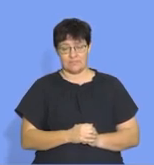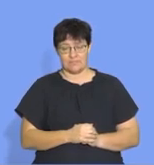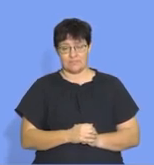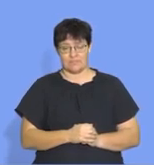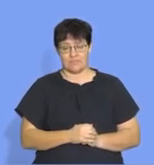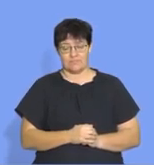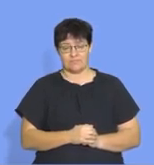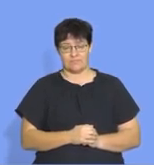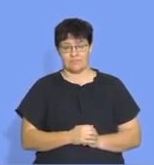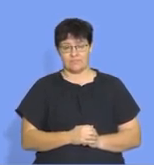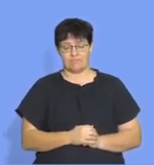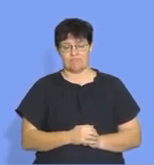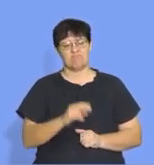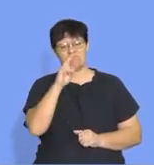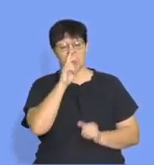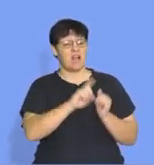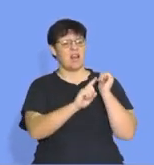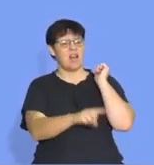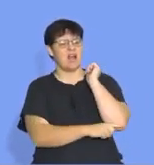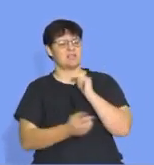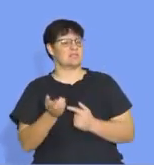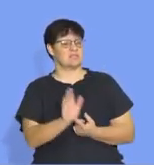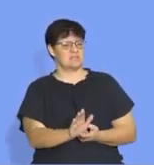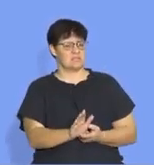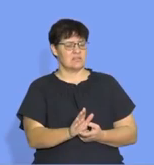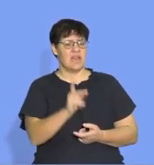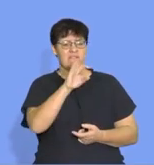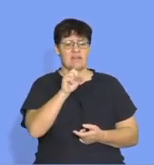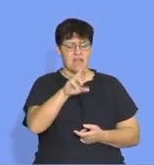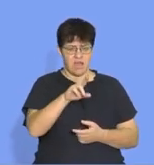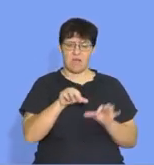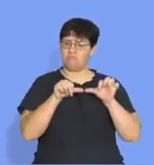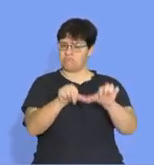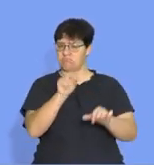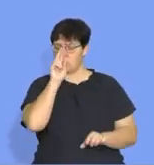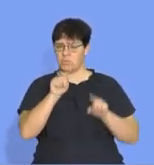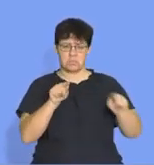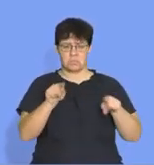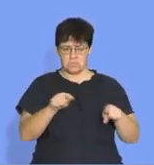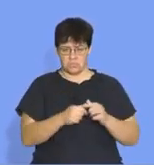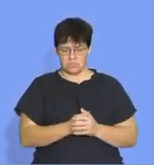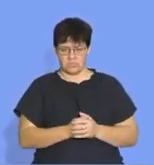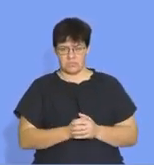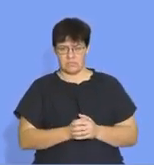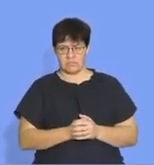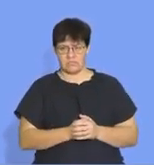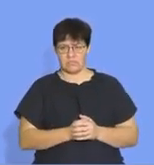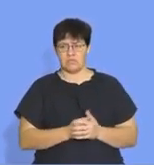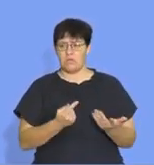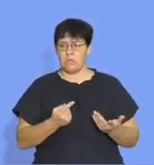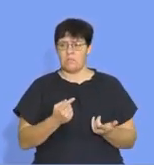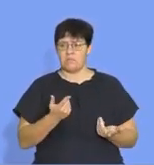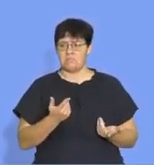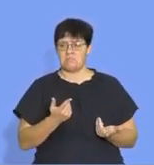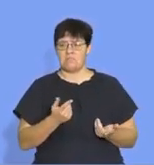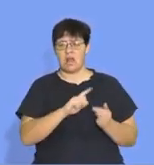when you look at the last sign and the factors of the constant, right? The factors of the constant will be the last term.